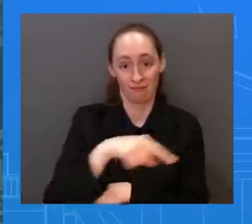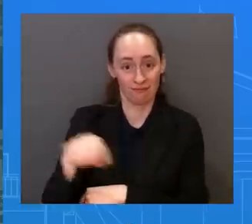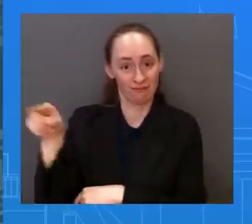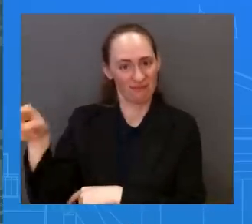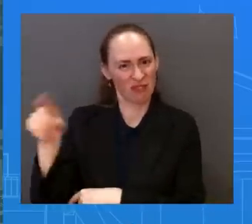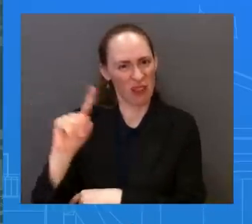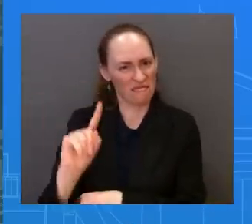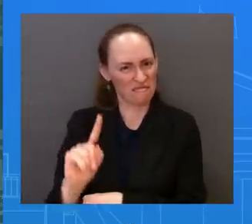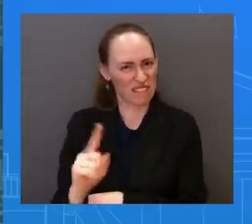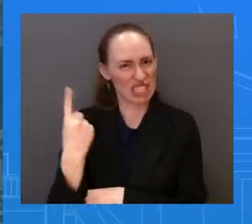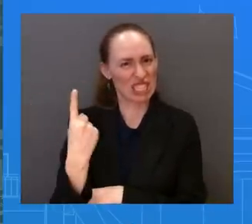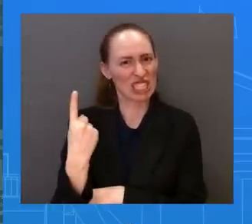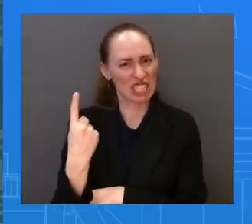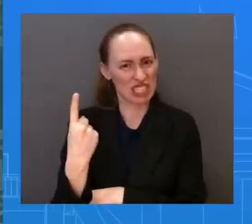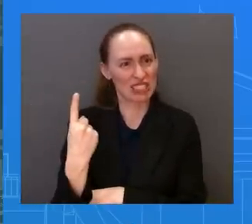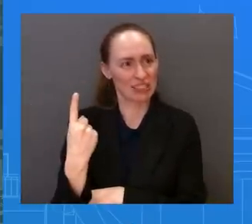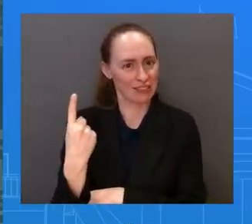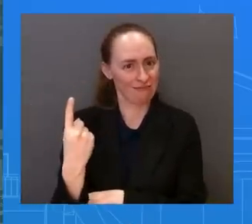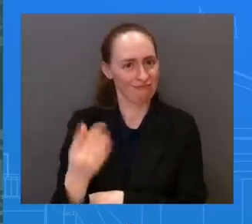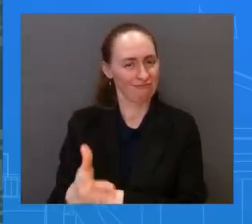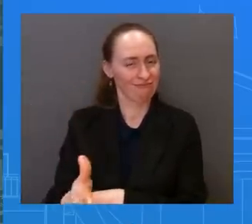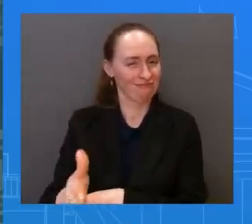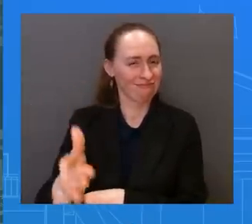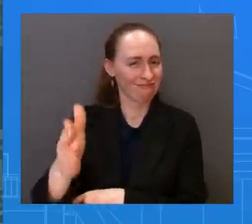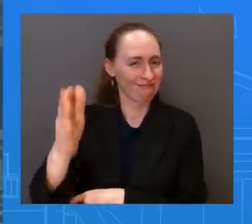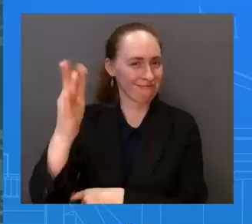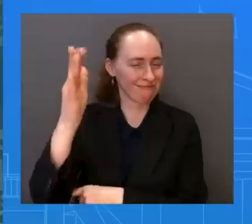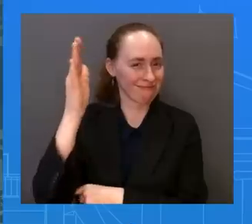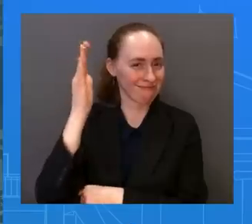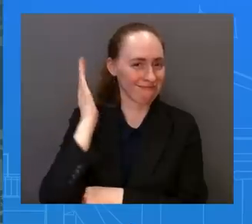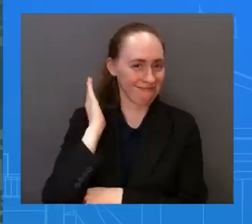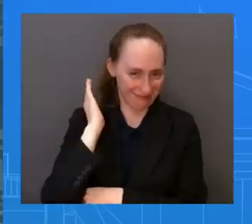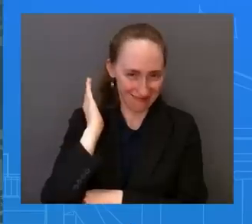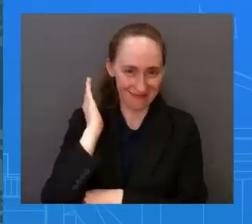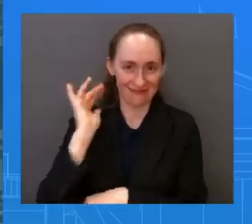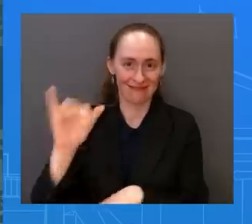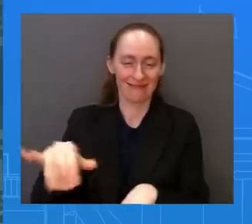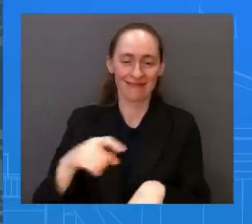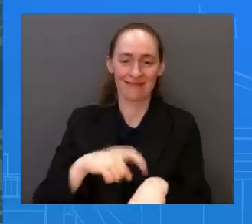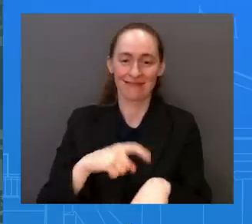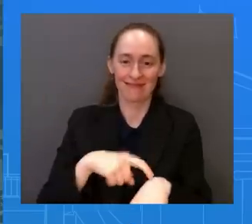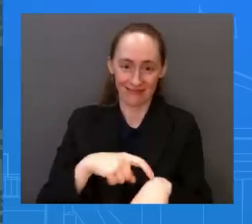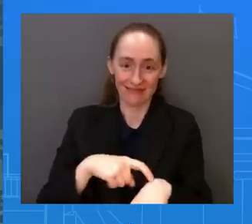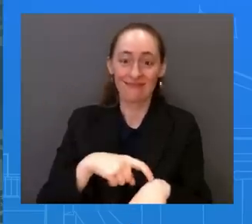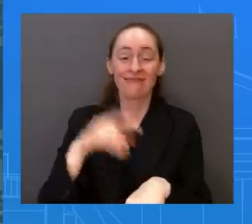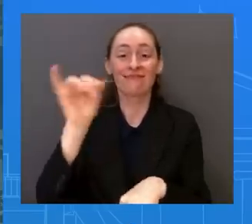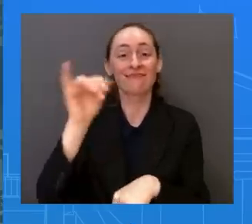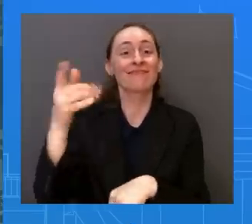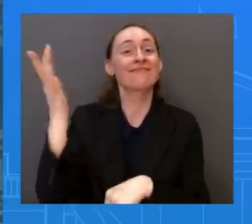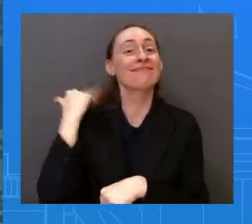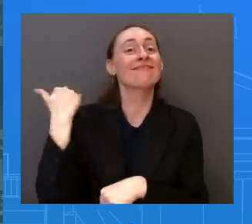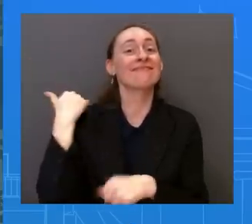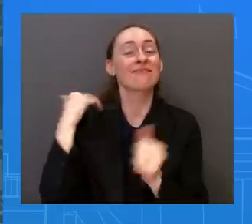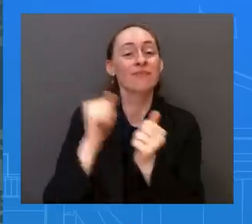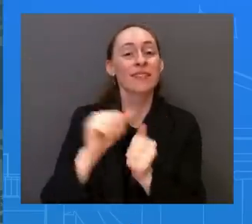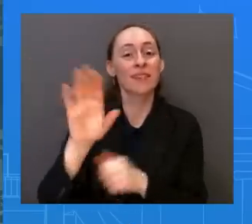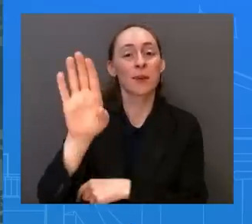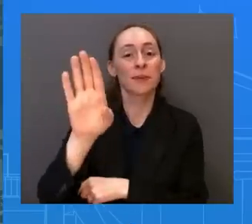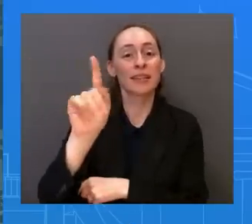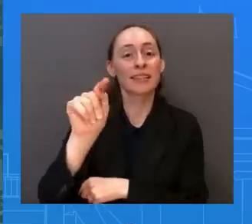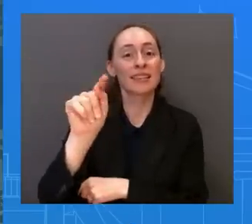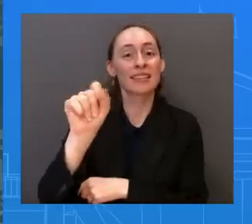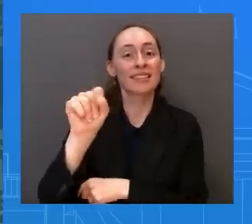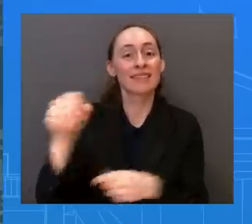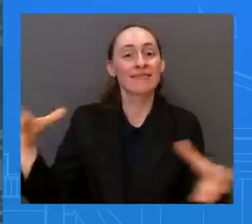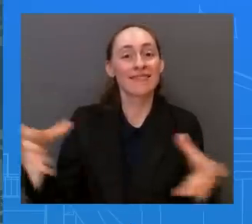BTS. And you also made a pretty funny joke that day, I don't know if you remember, when BTS was here. But anyway, but today Brian is here